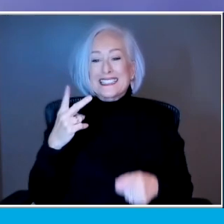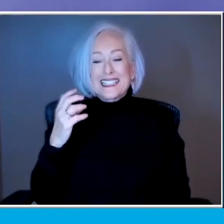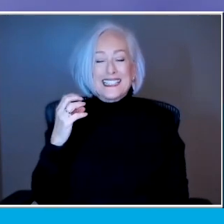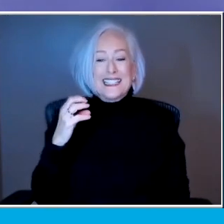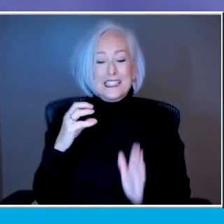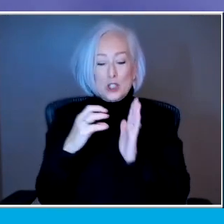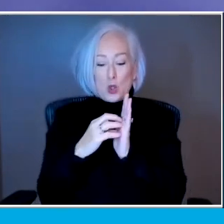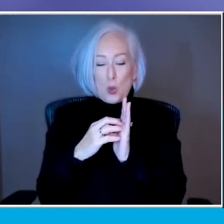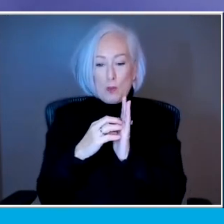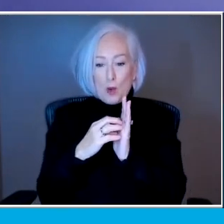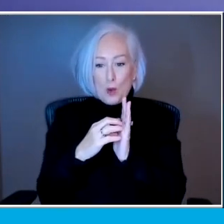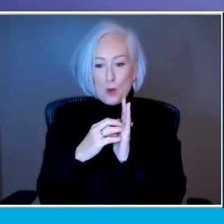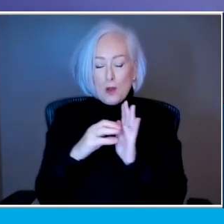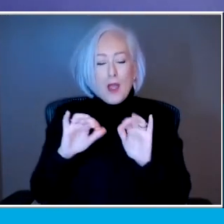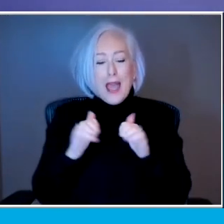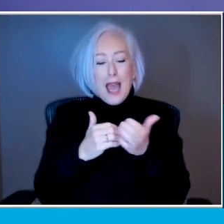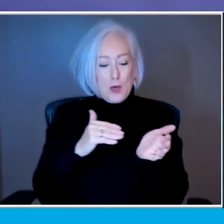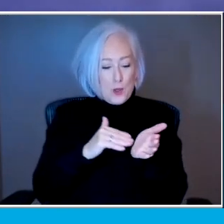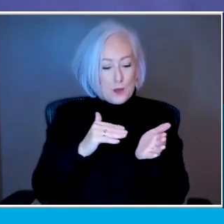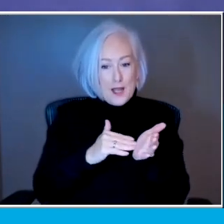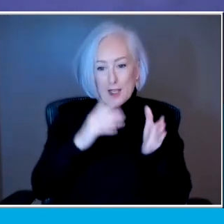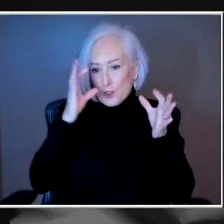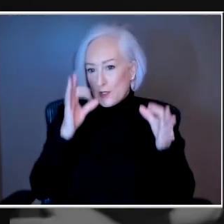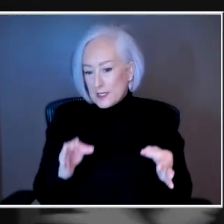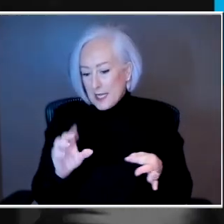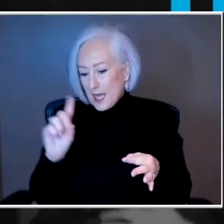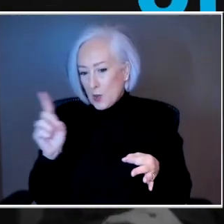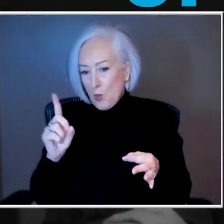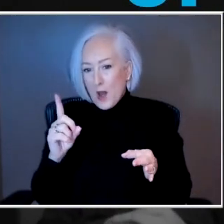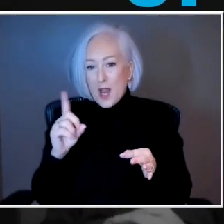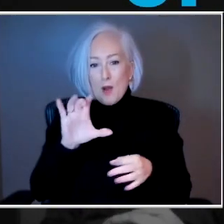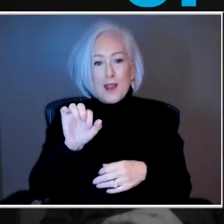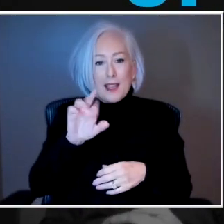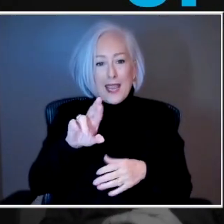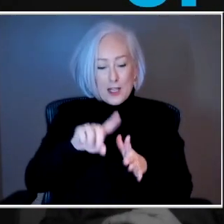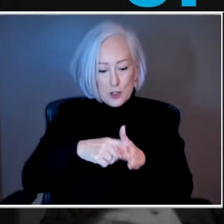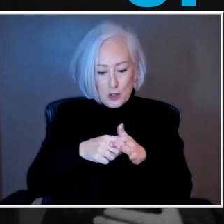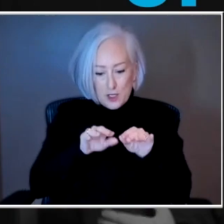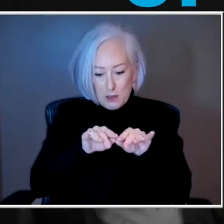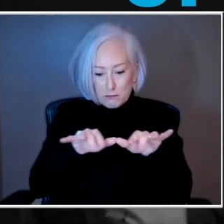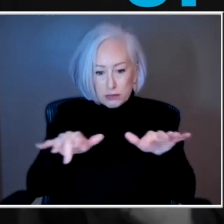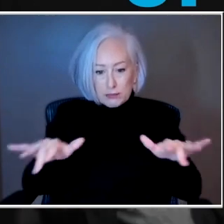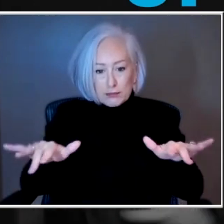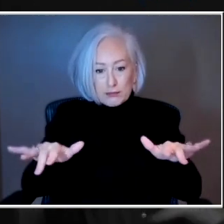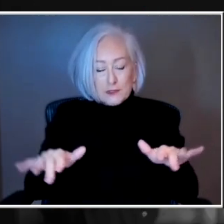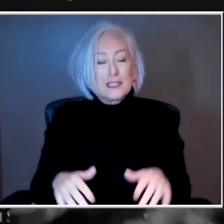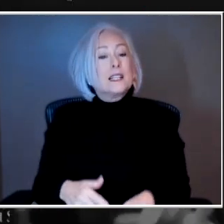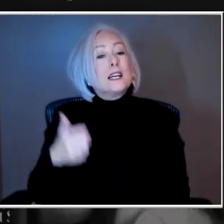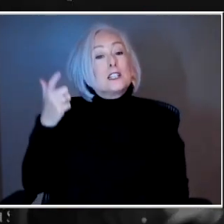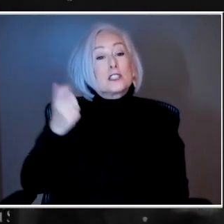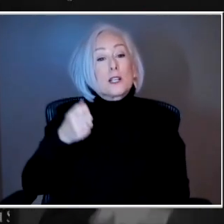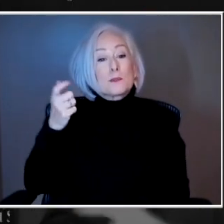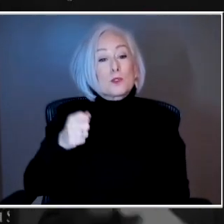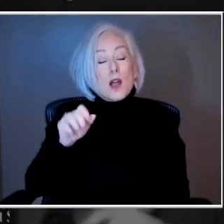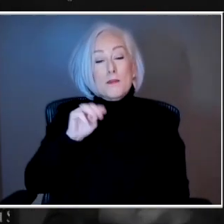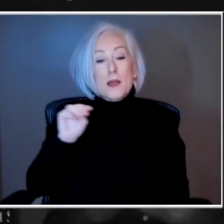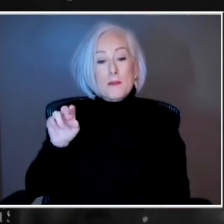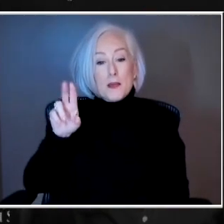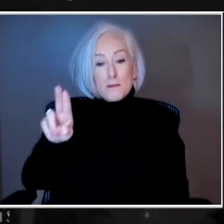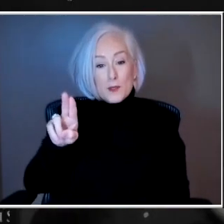searching for the cancer's source. We'll see you Monday. Subscribe to our morning medical update and open